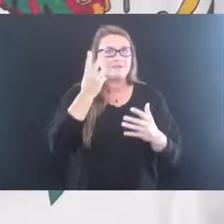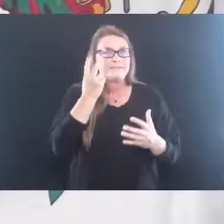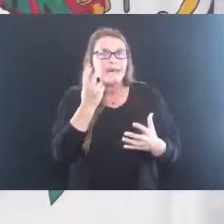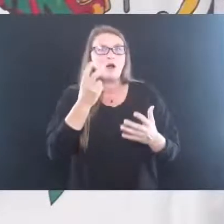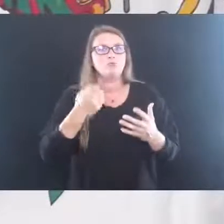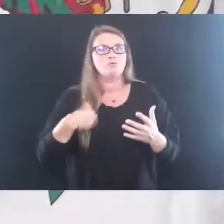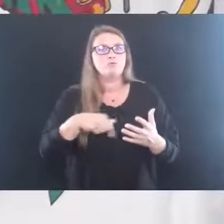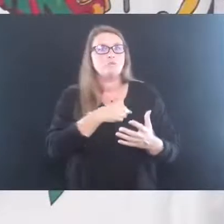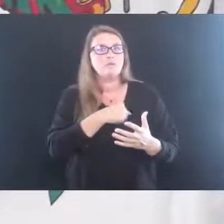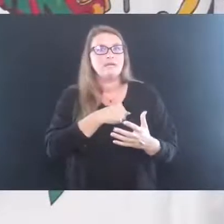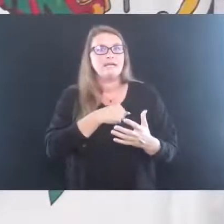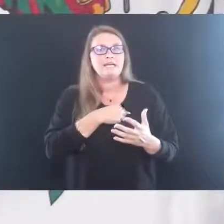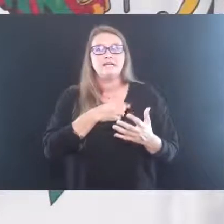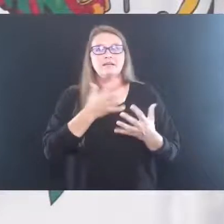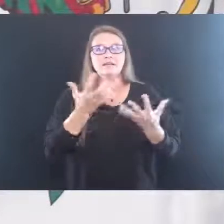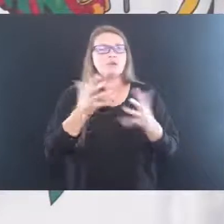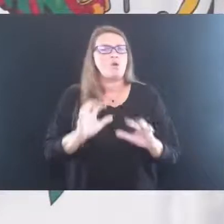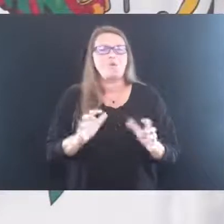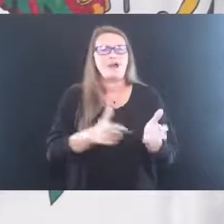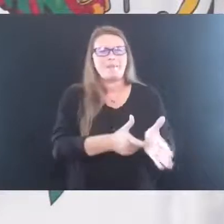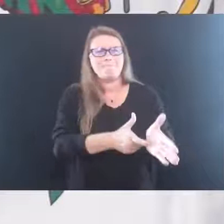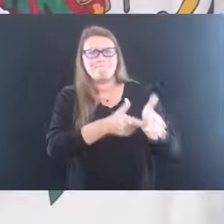my opinion, not be mandating